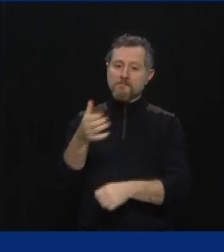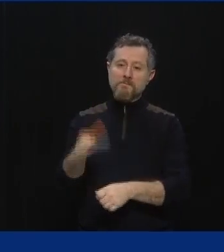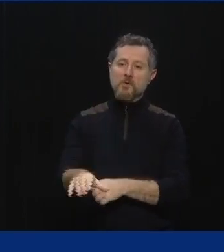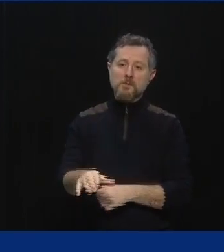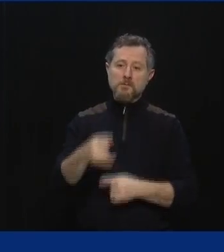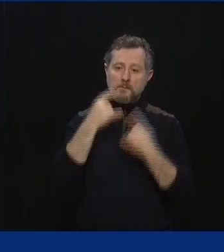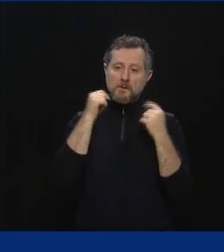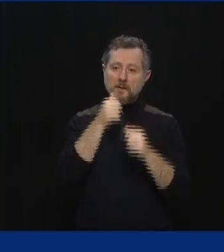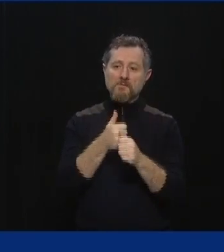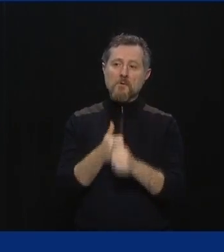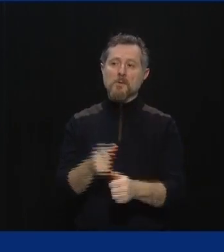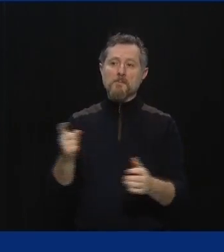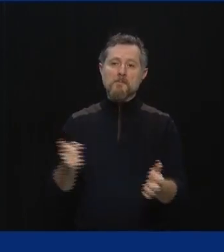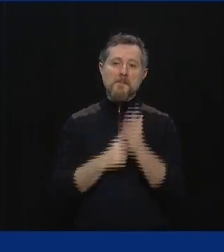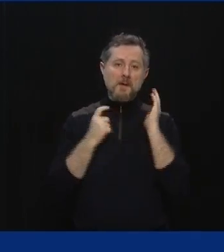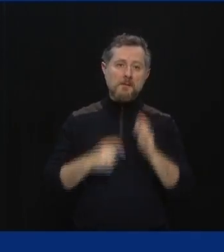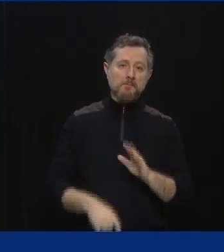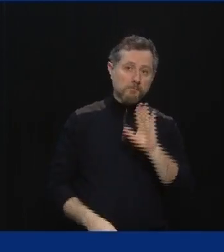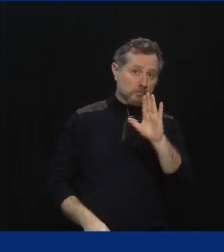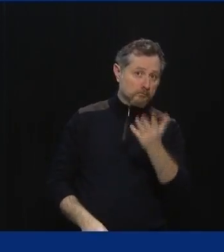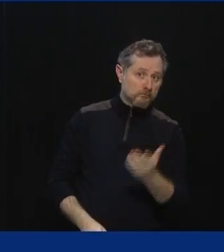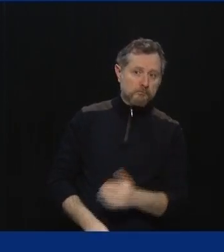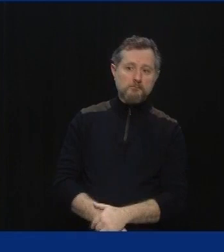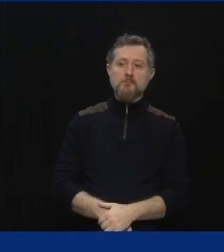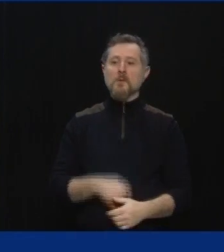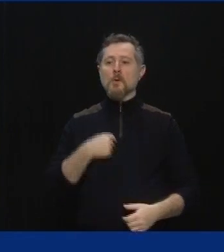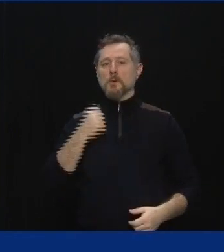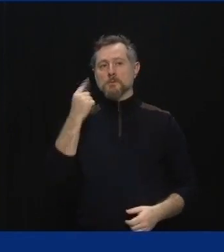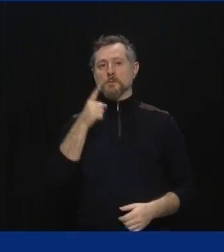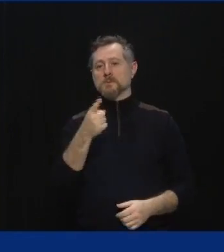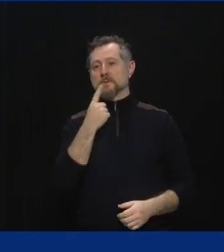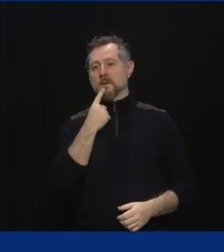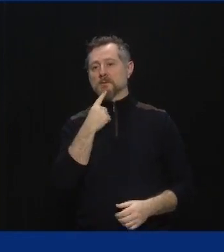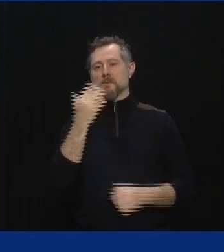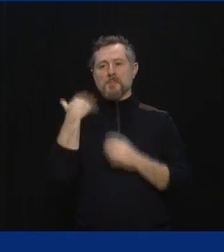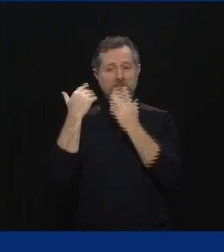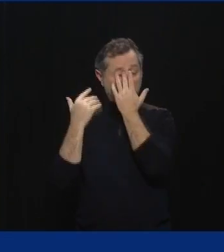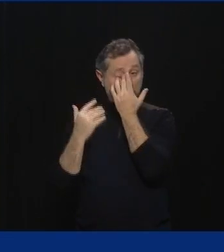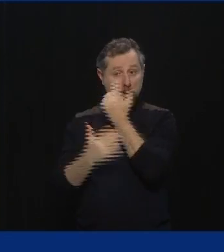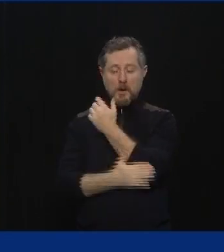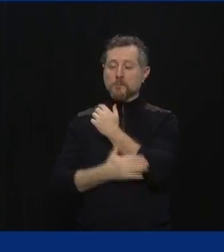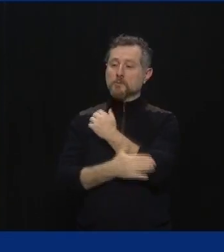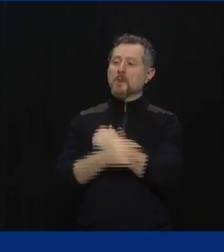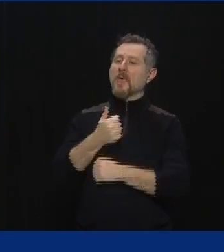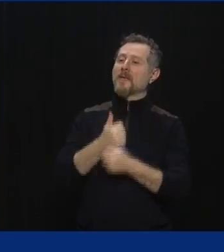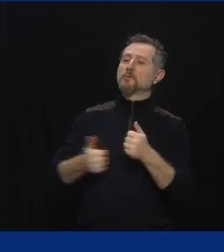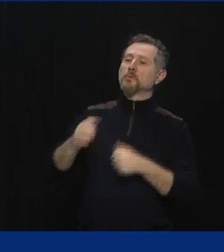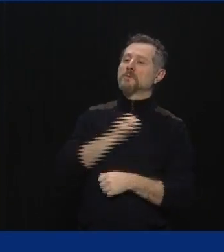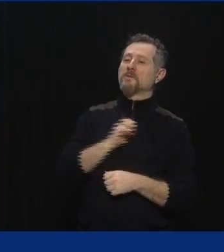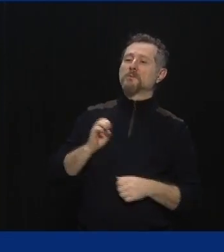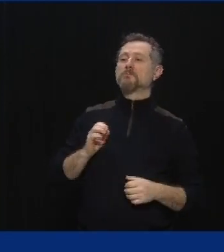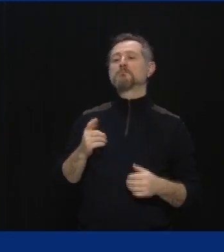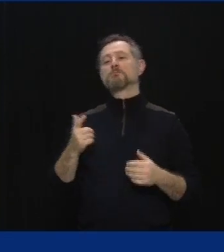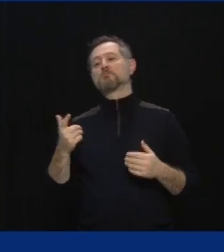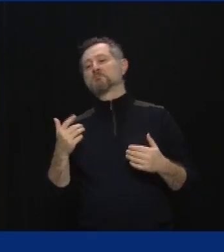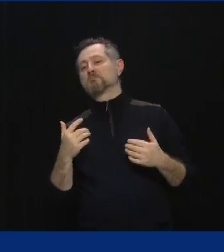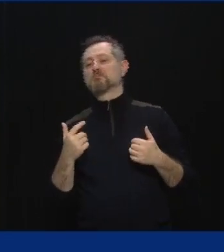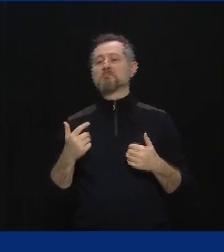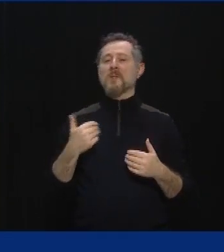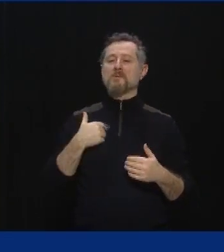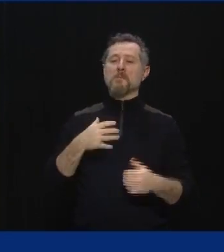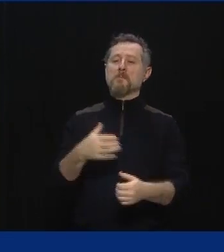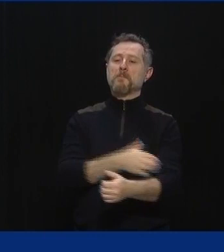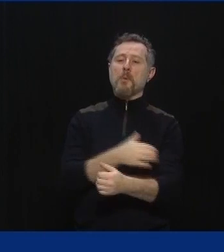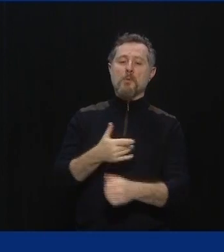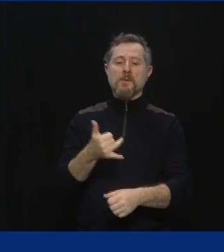your mandate decision? And I understand that you said before that the county executives have this power to enforce these rules,